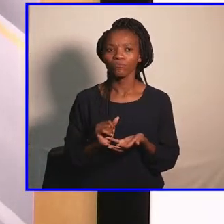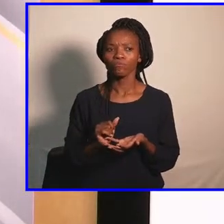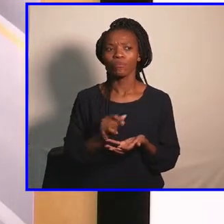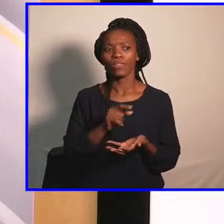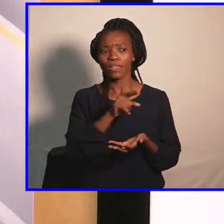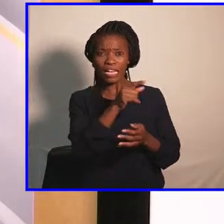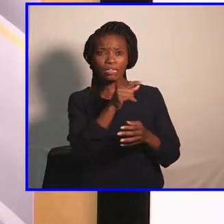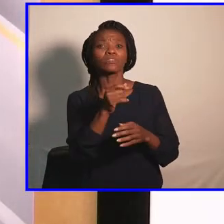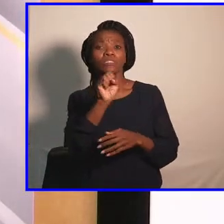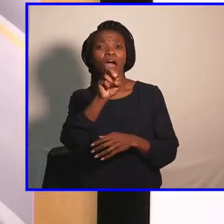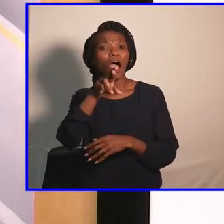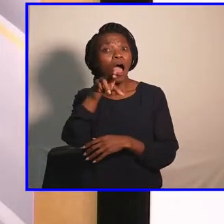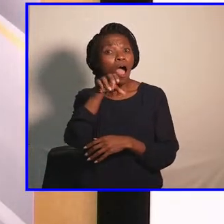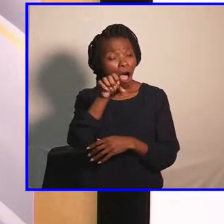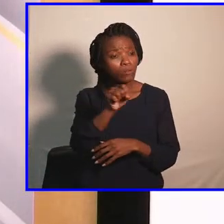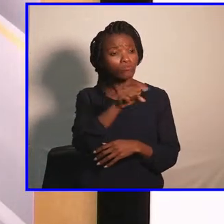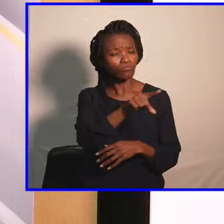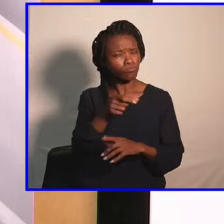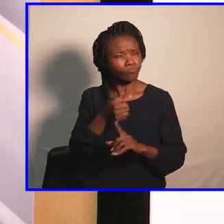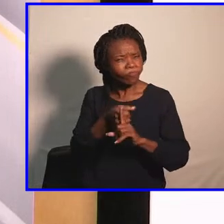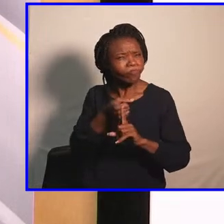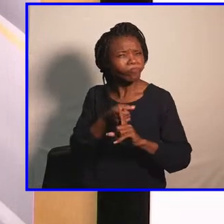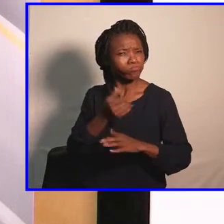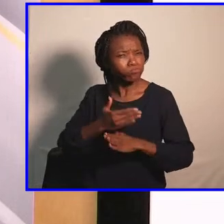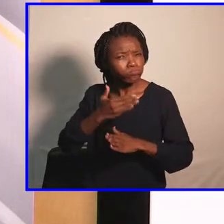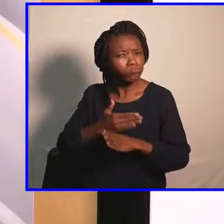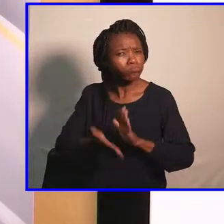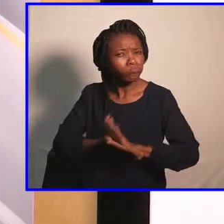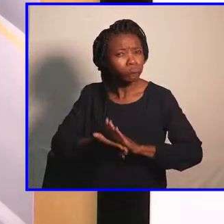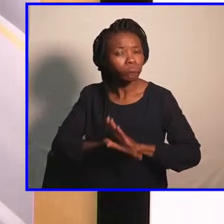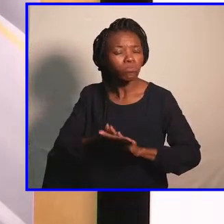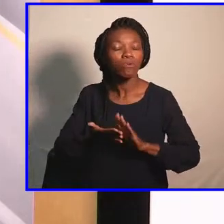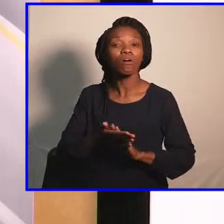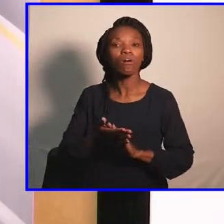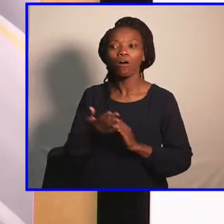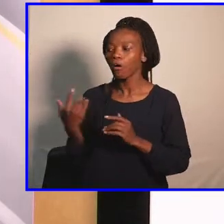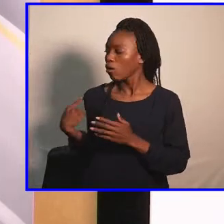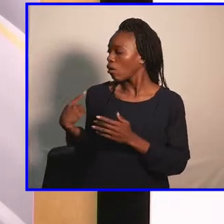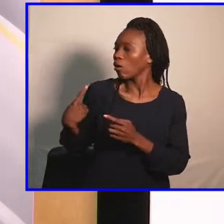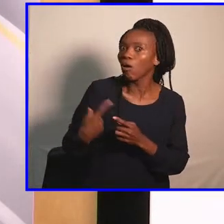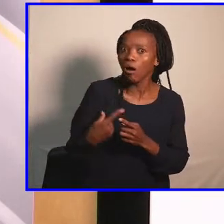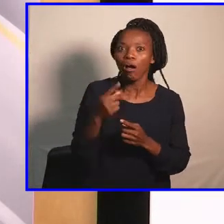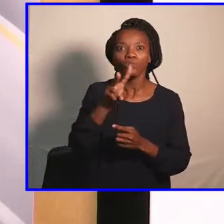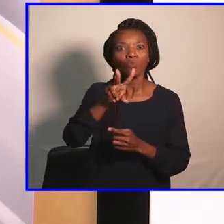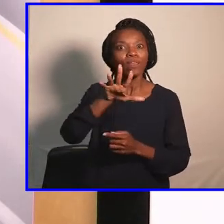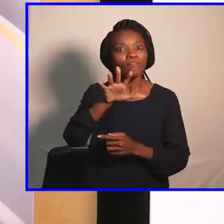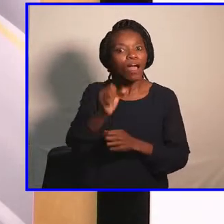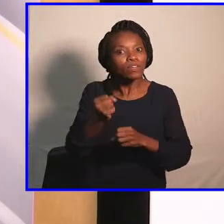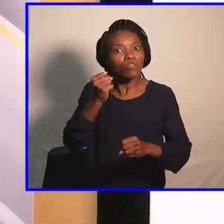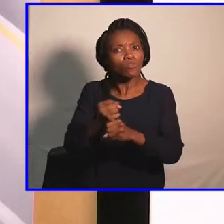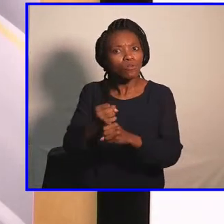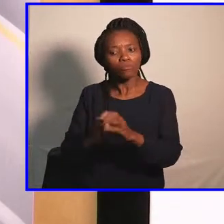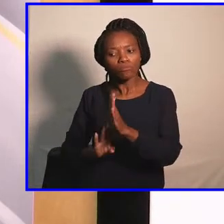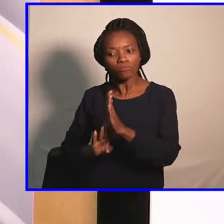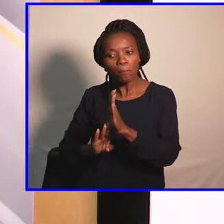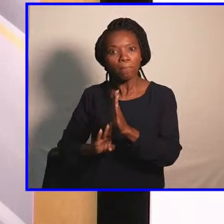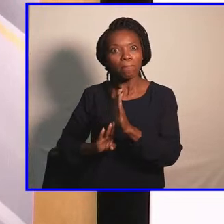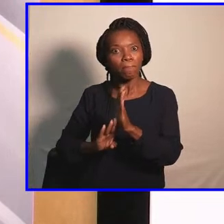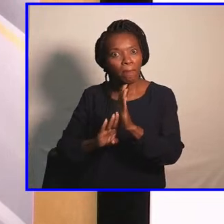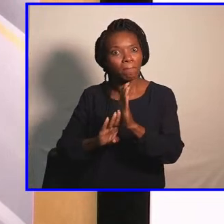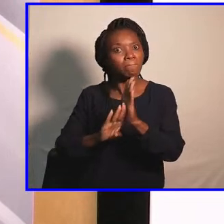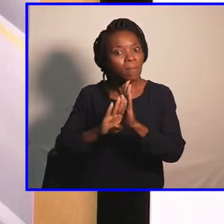SARS work have consistently grown over 25 years by about